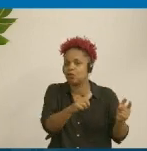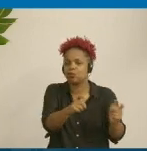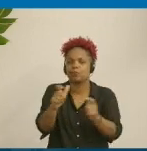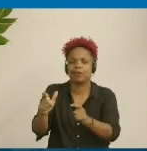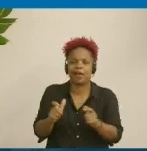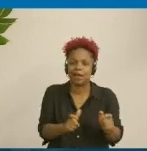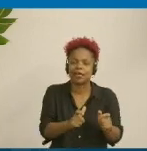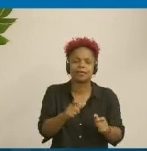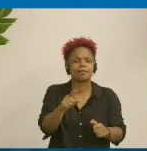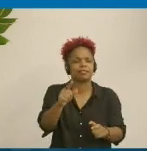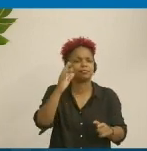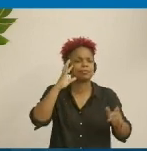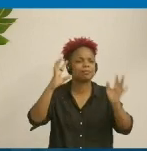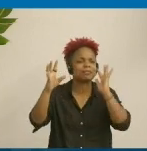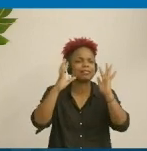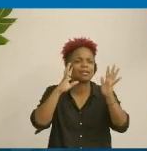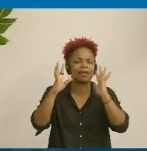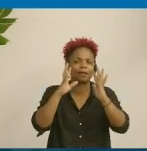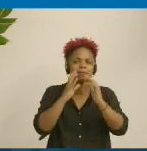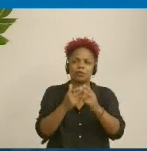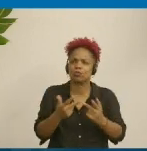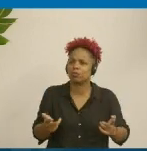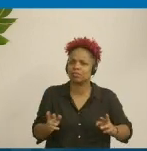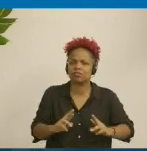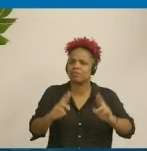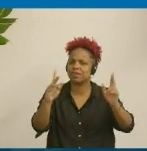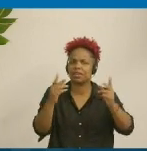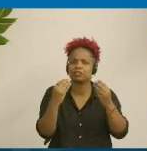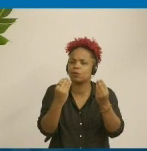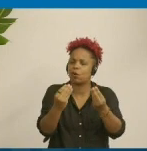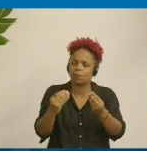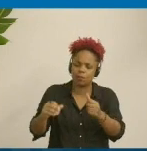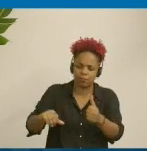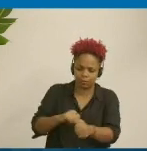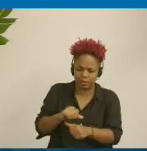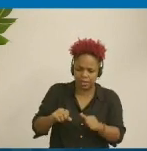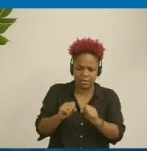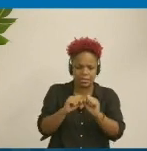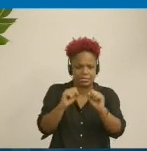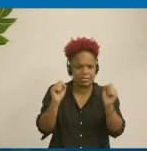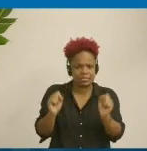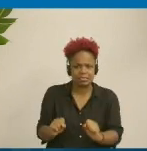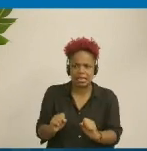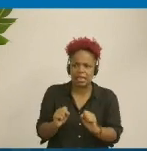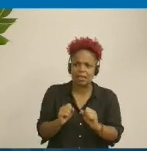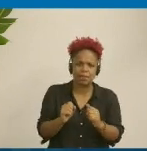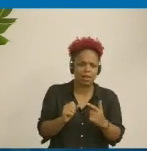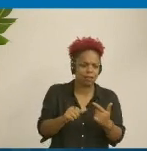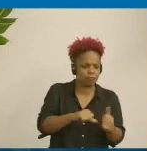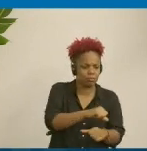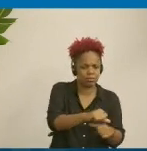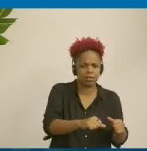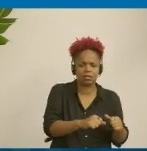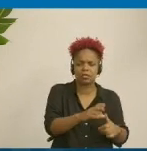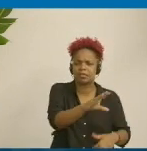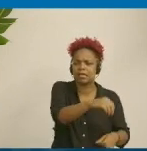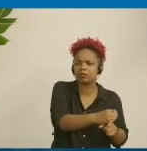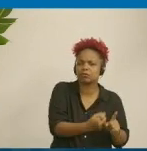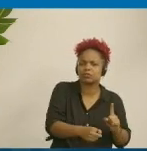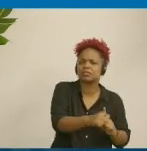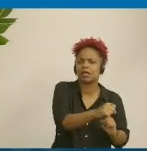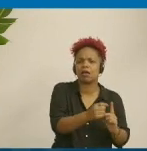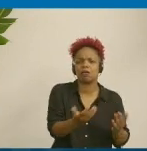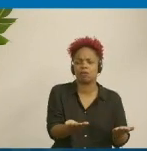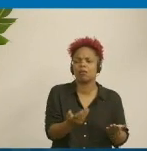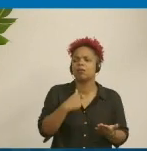change behaviors? And John, some of the stuff you talked about people's lived experience. You talked about how evidence is surfaced. When I